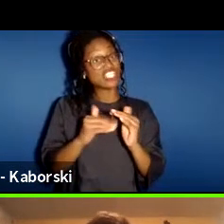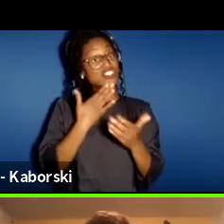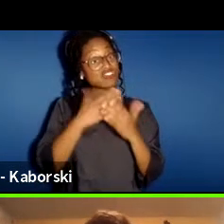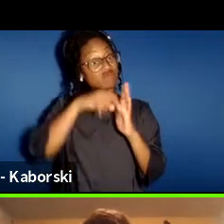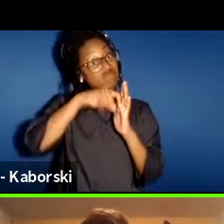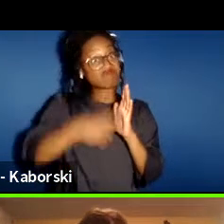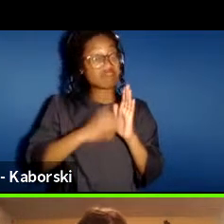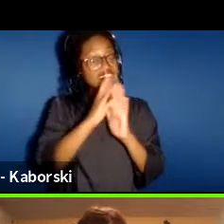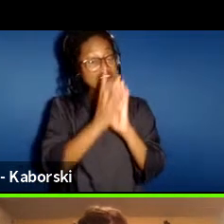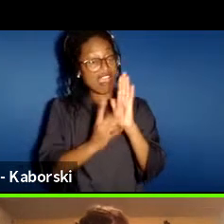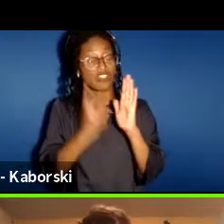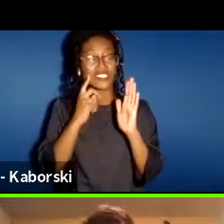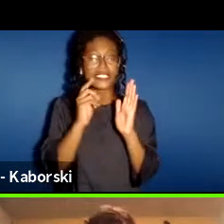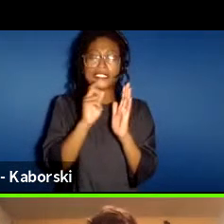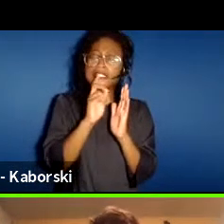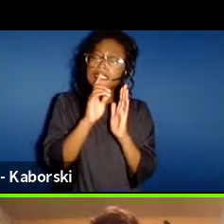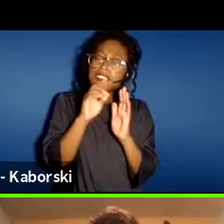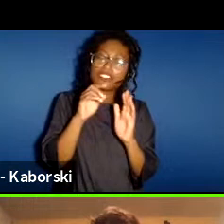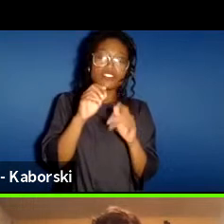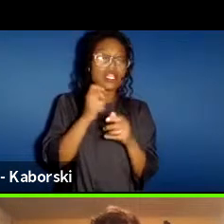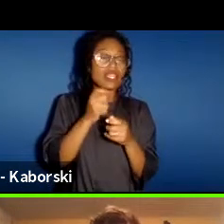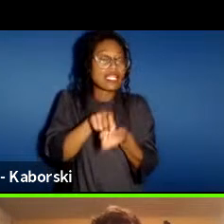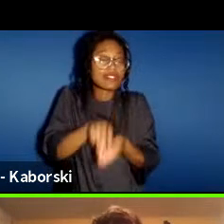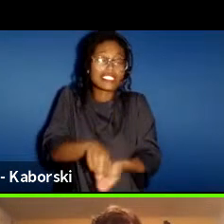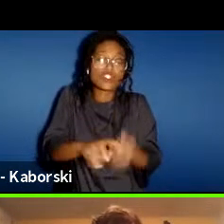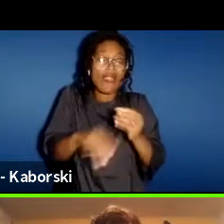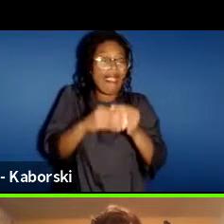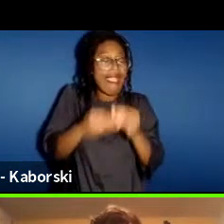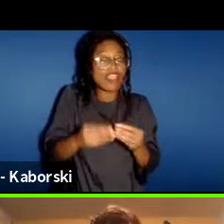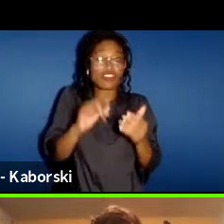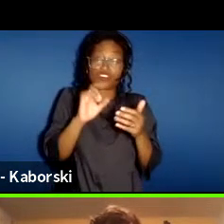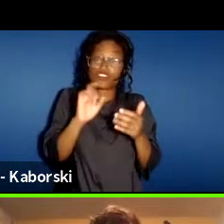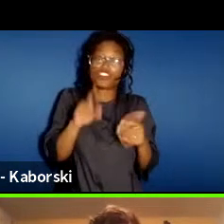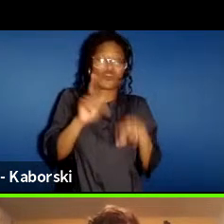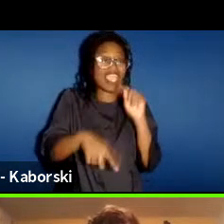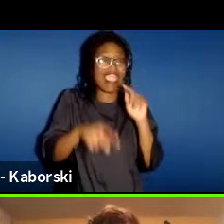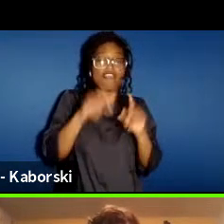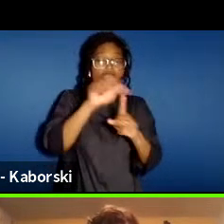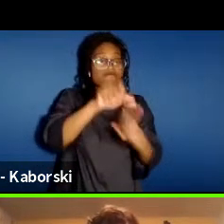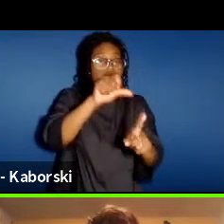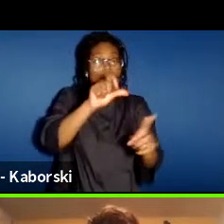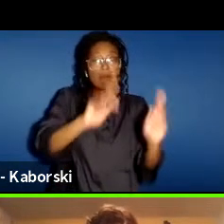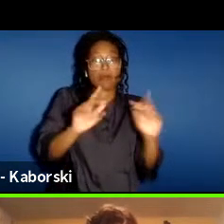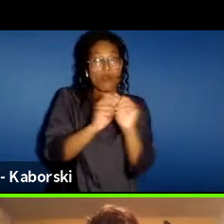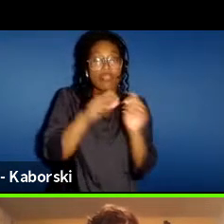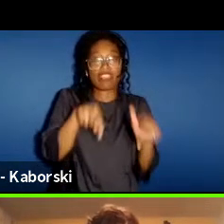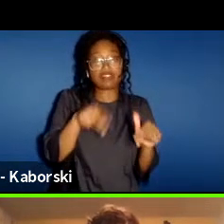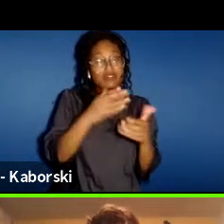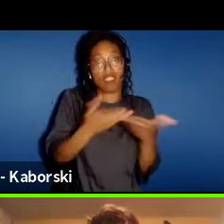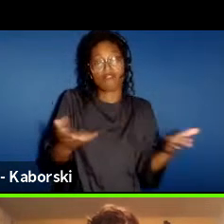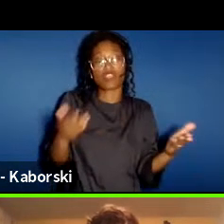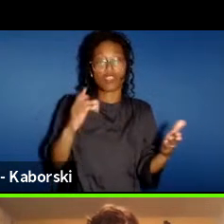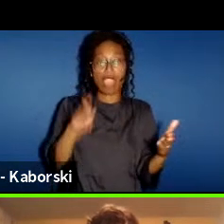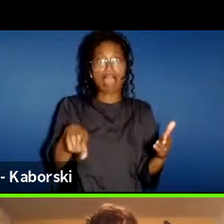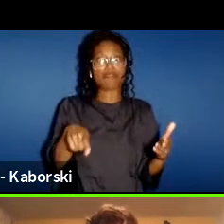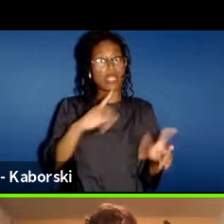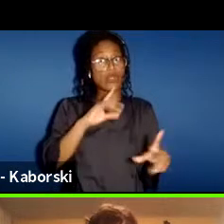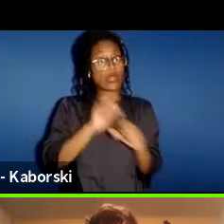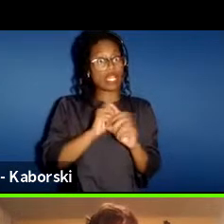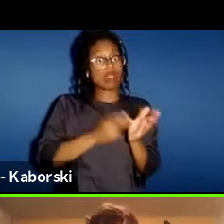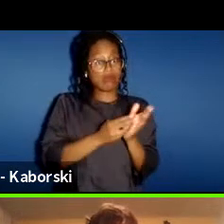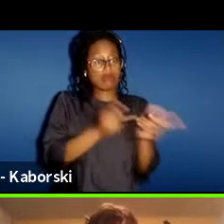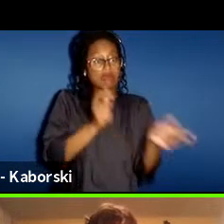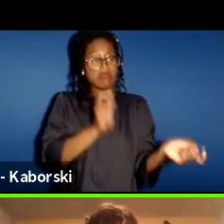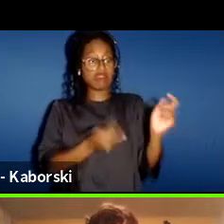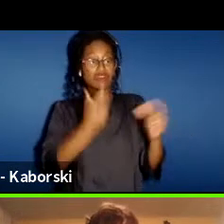in the details. It's, you can't pull a lot of tricks with it, and you just have to